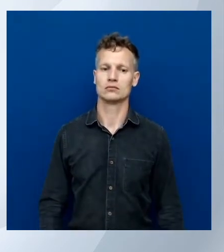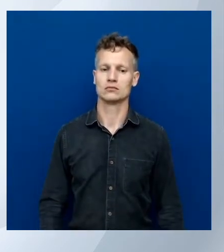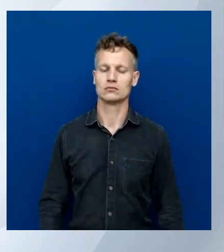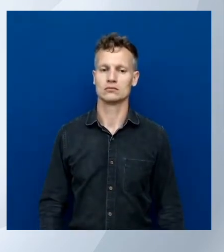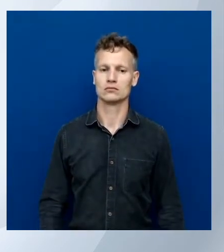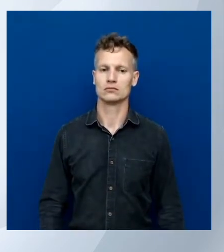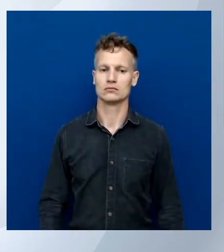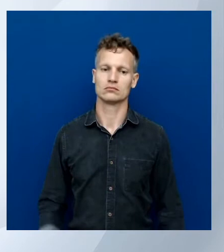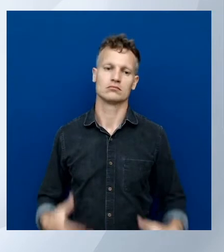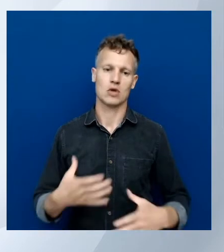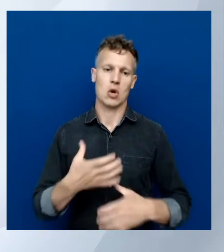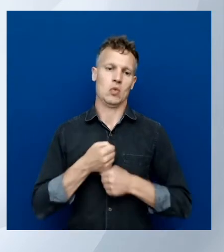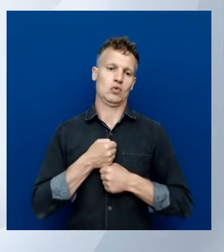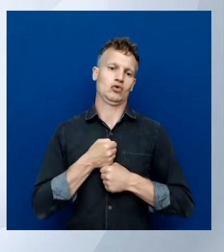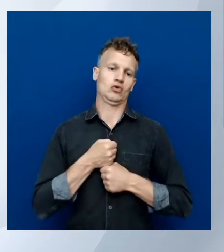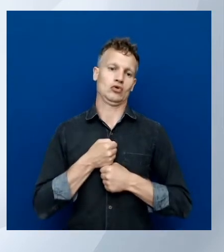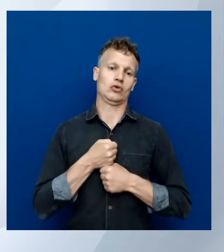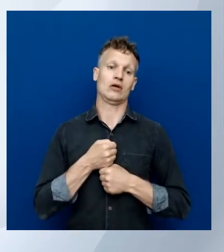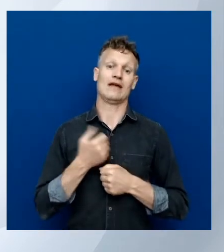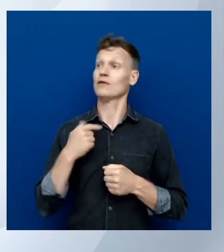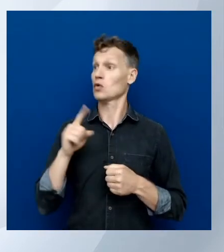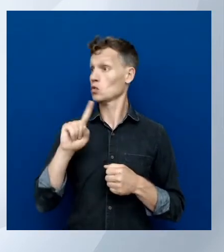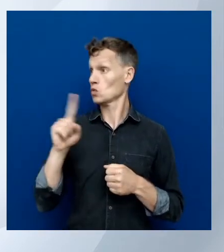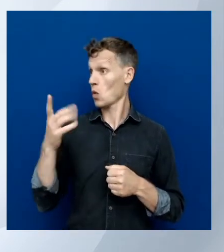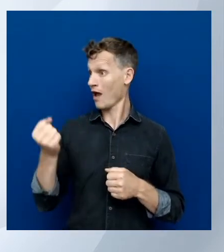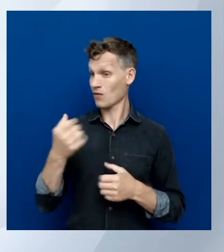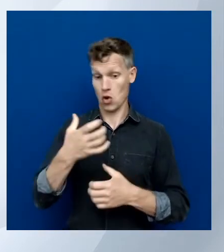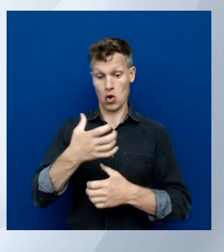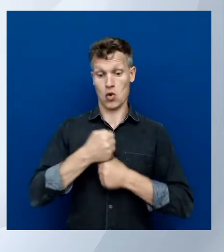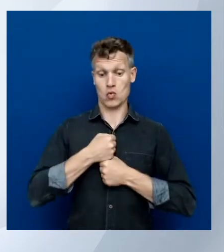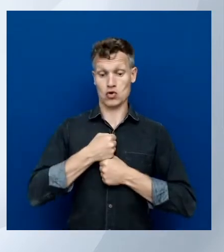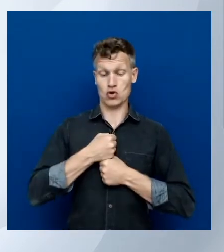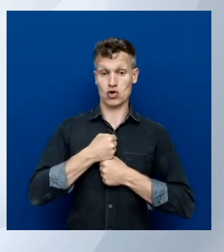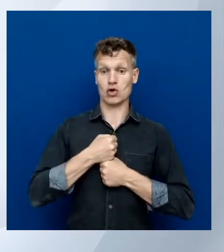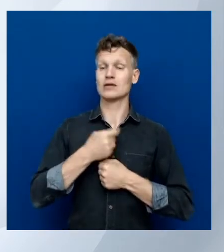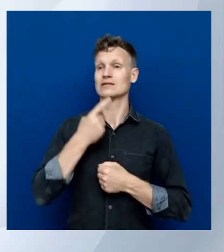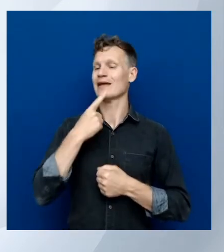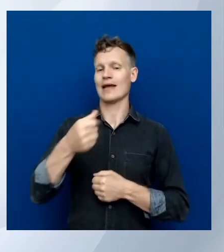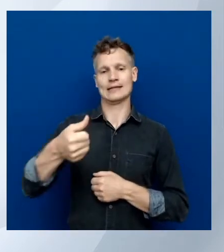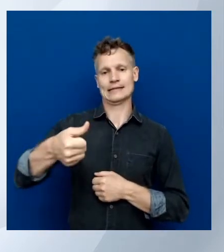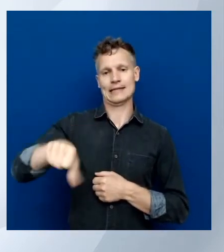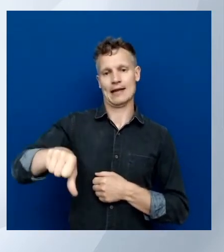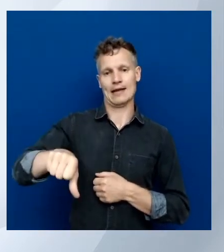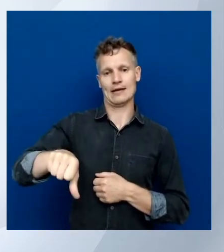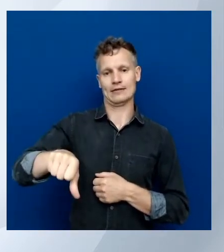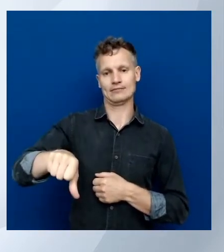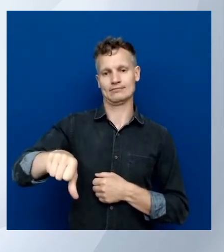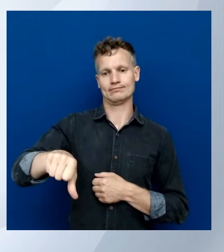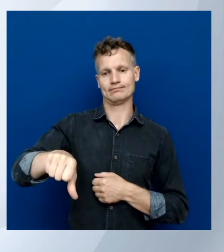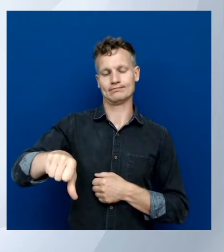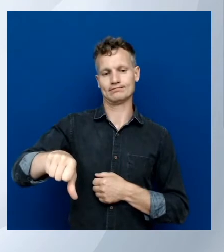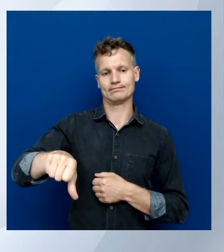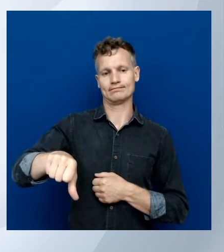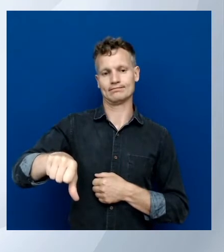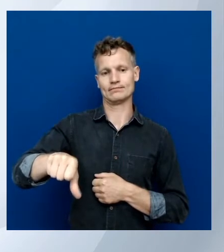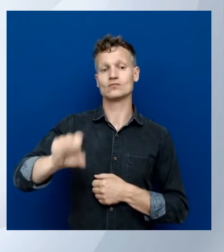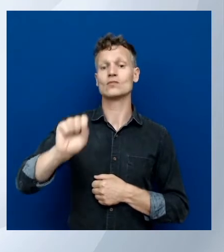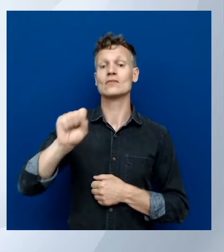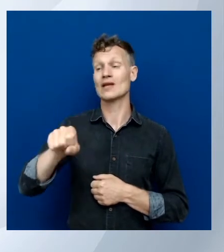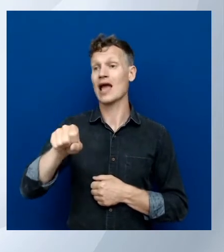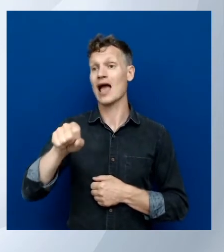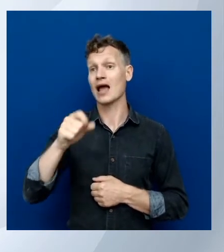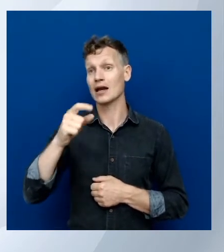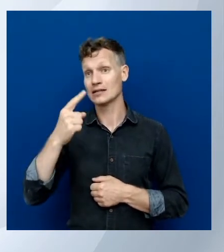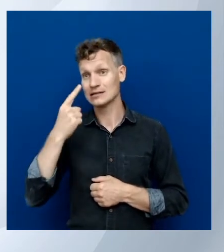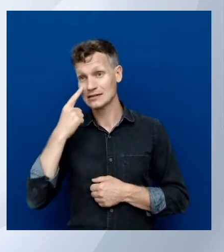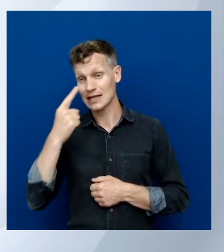And if it's not there, we want to deny. You can also check this to audit if you want to